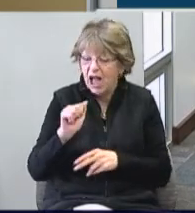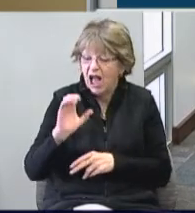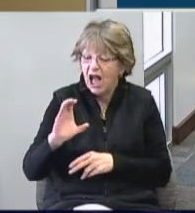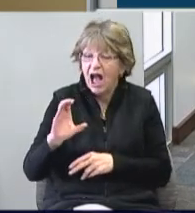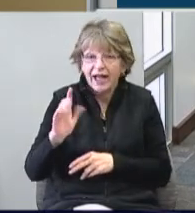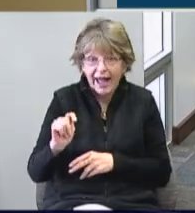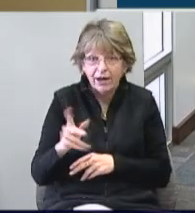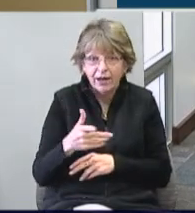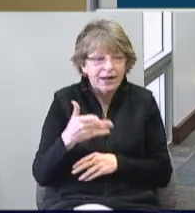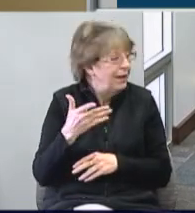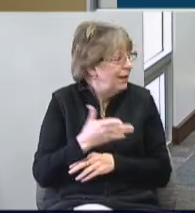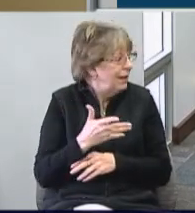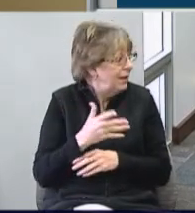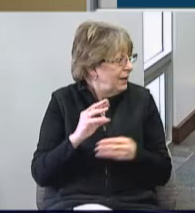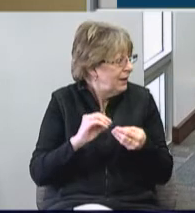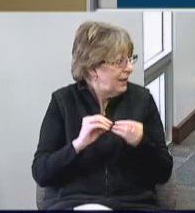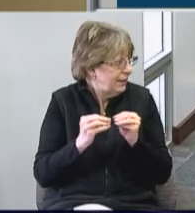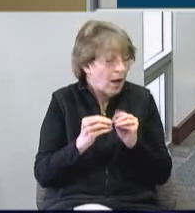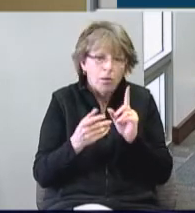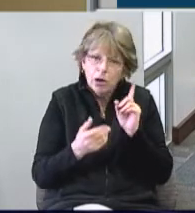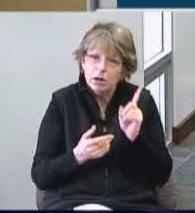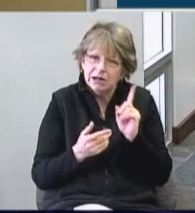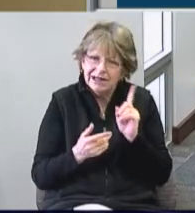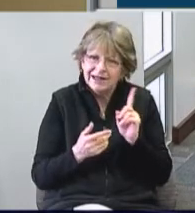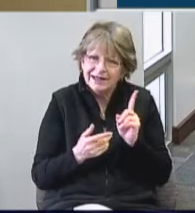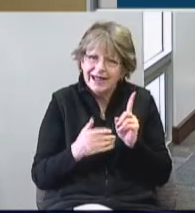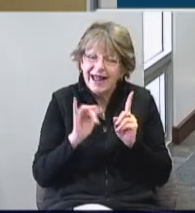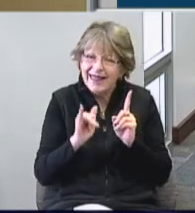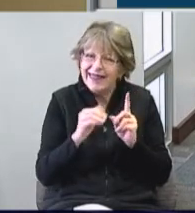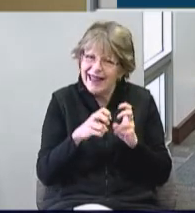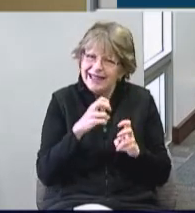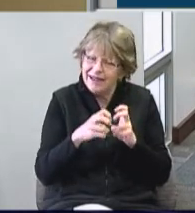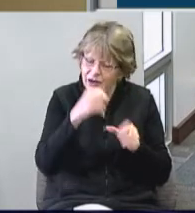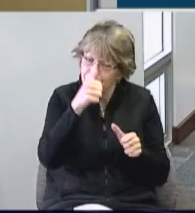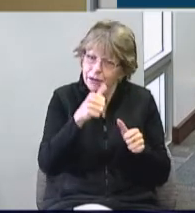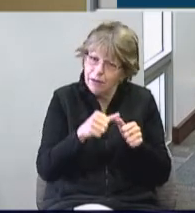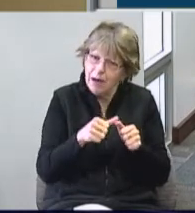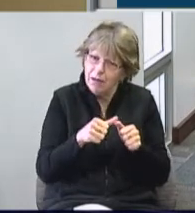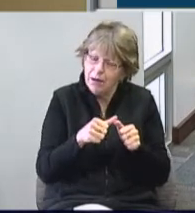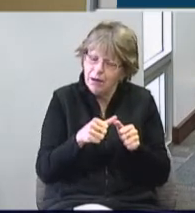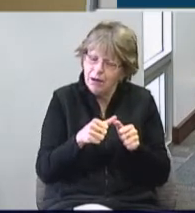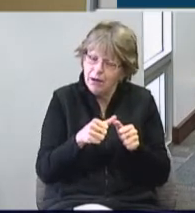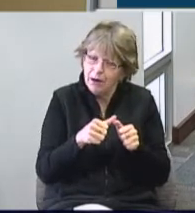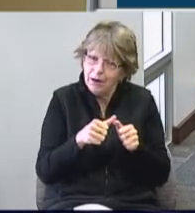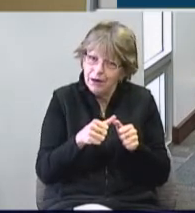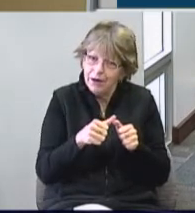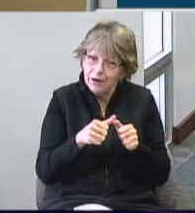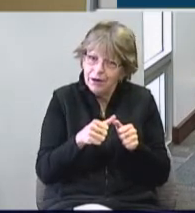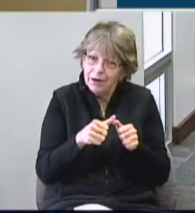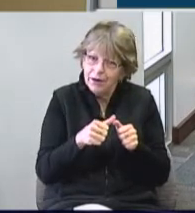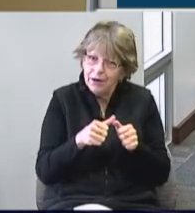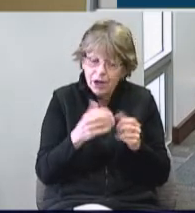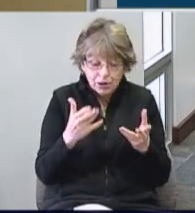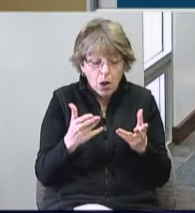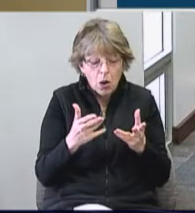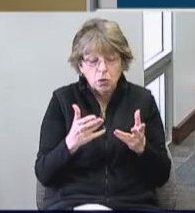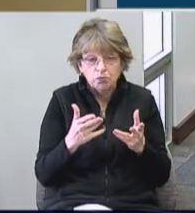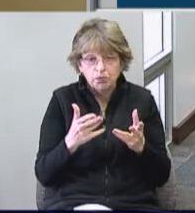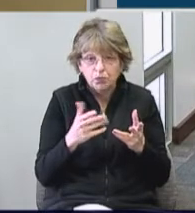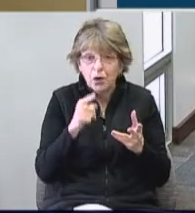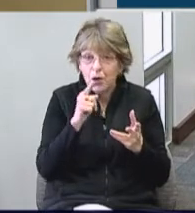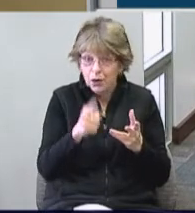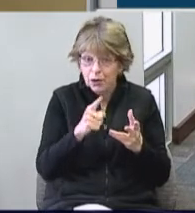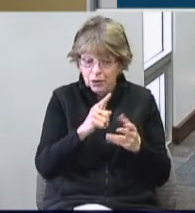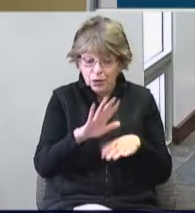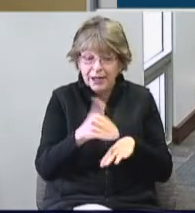this string of numbers, your account number, is kind of hard to remember. So you can go in and we create what we call a master account.